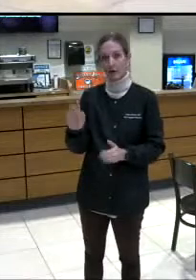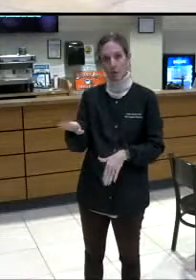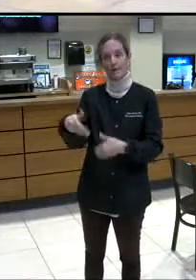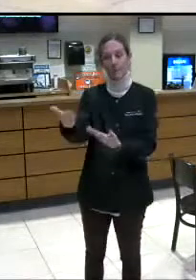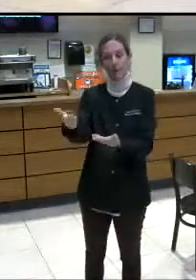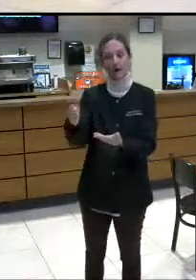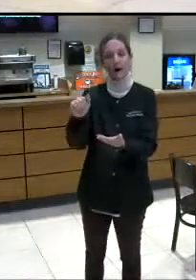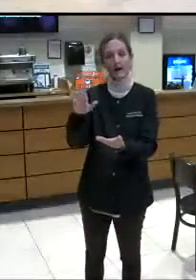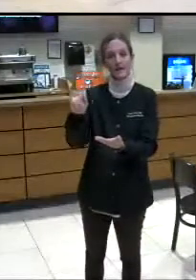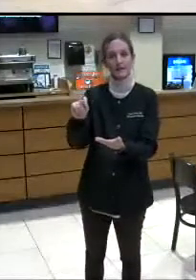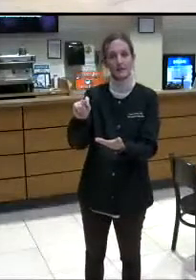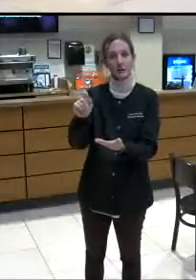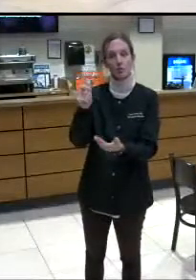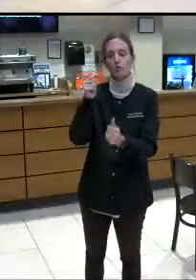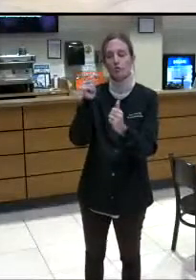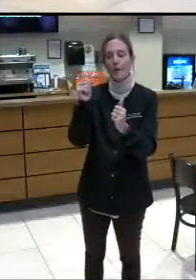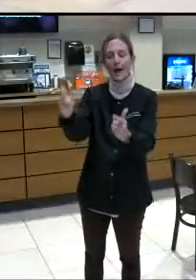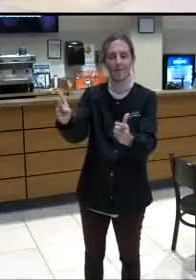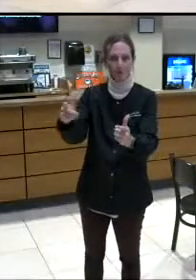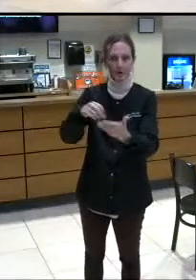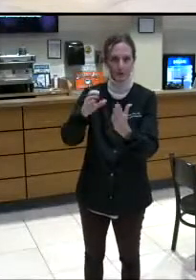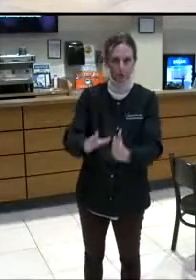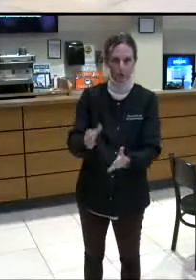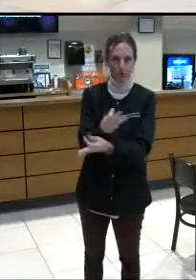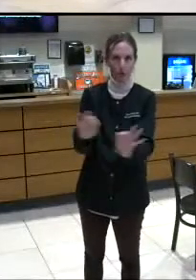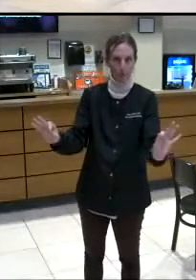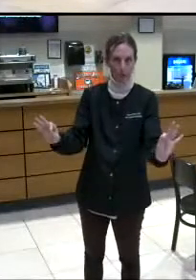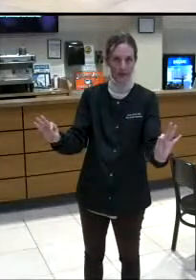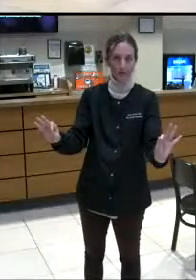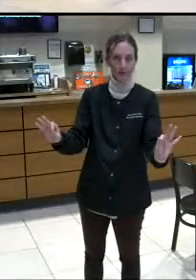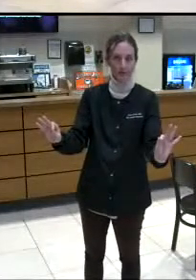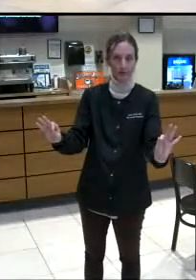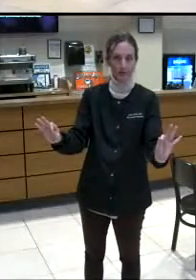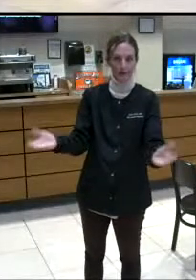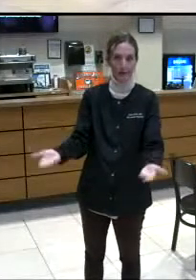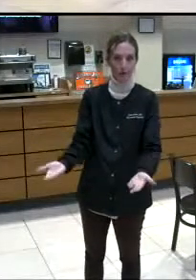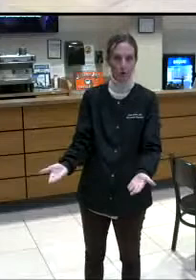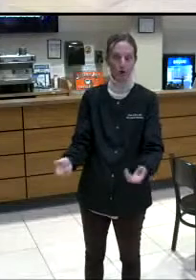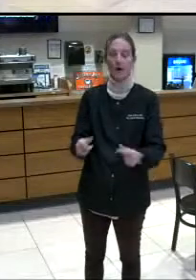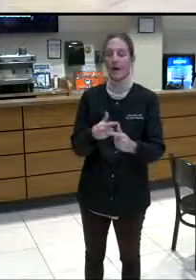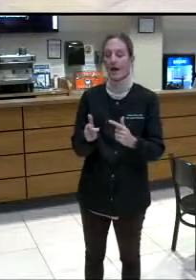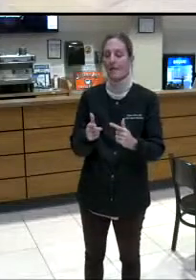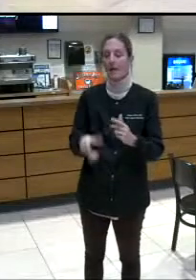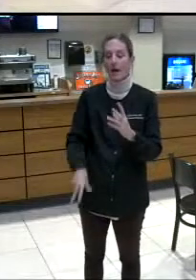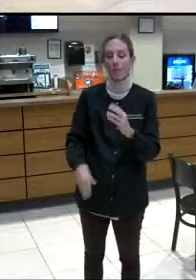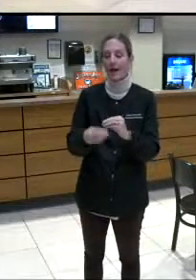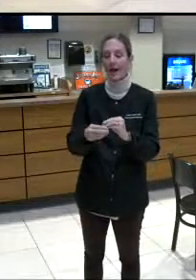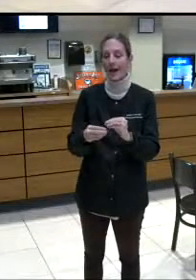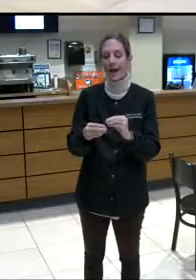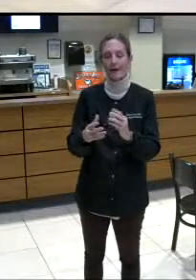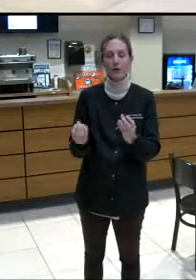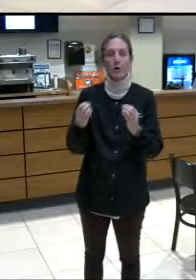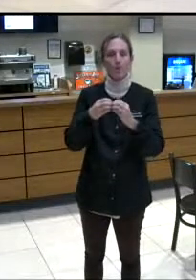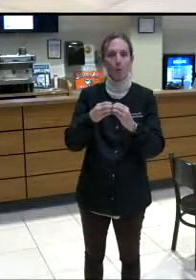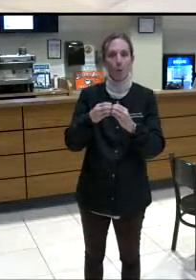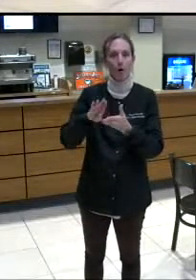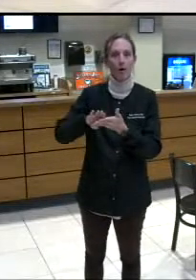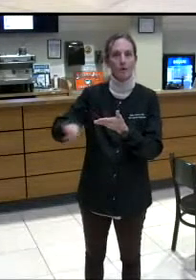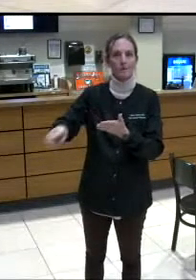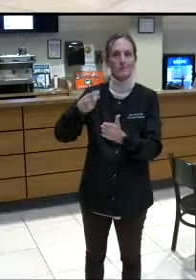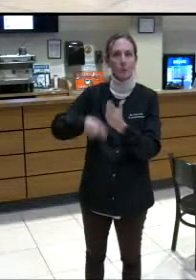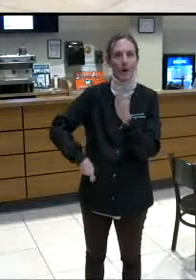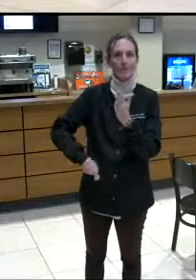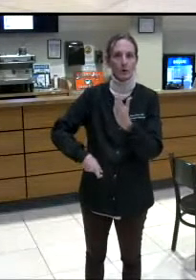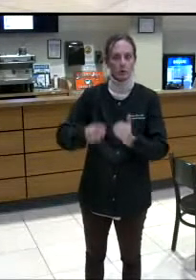to every single student for free in our district. And then we provide additional waivers for students. But we have a